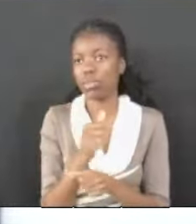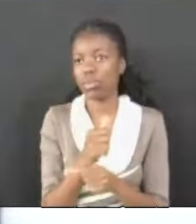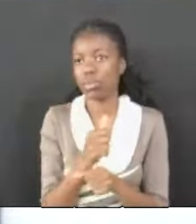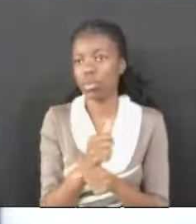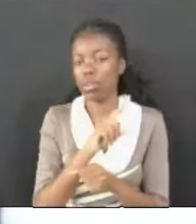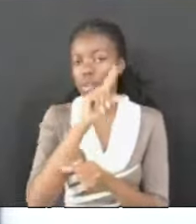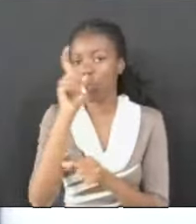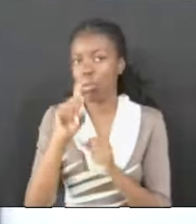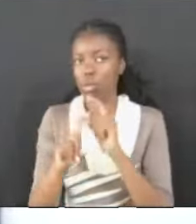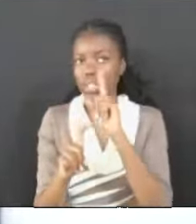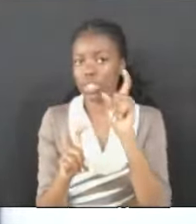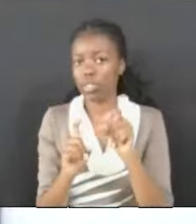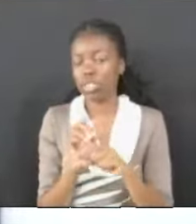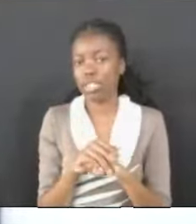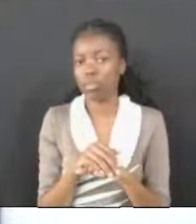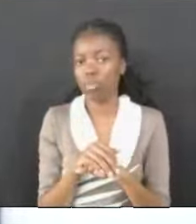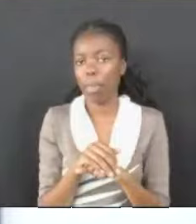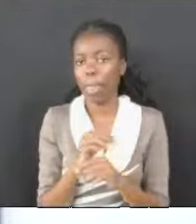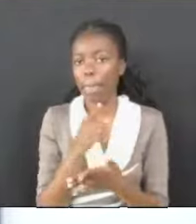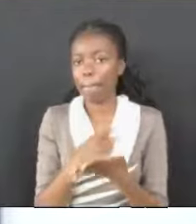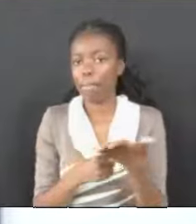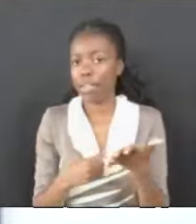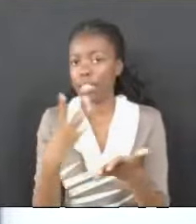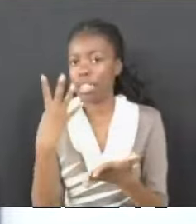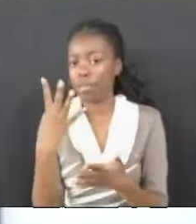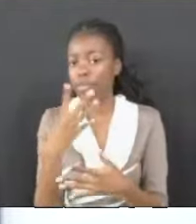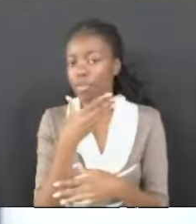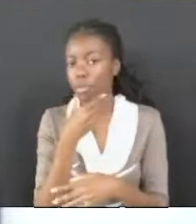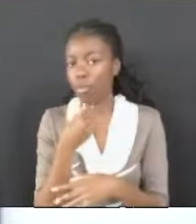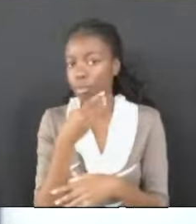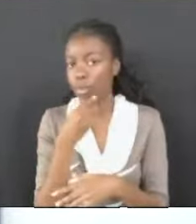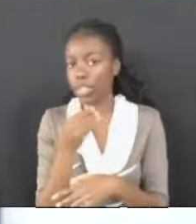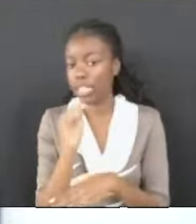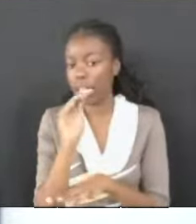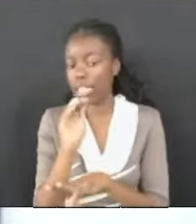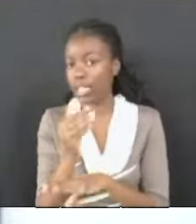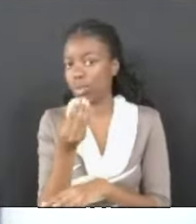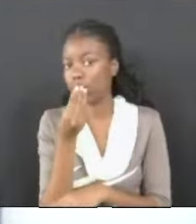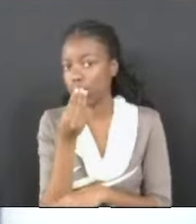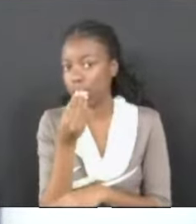Questions. What did the four boys start to eat?